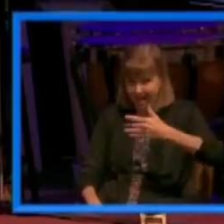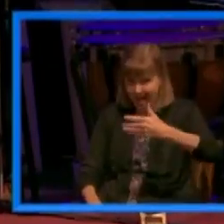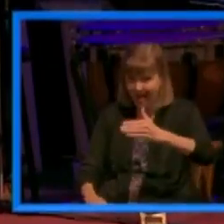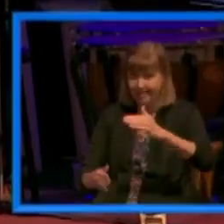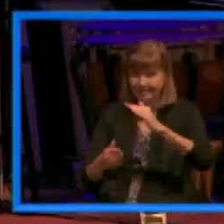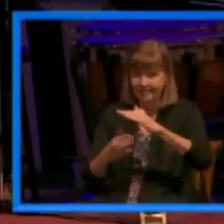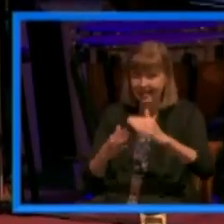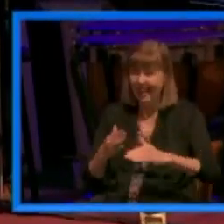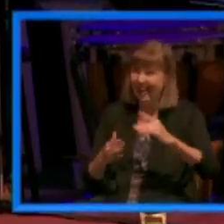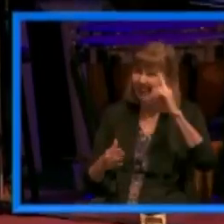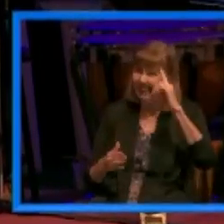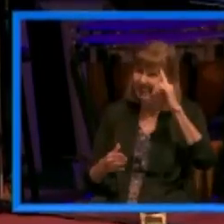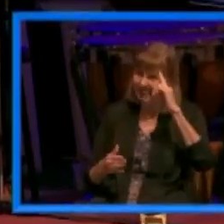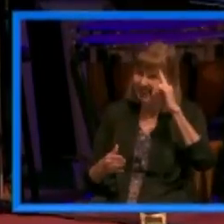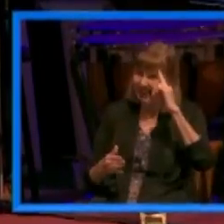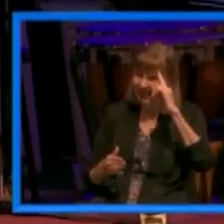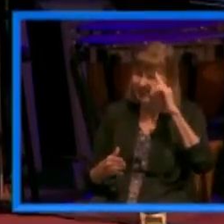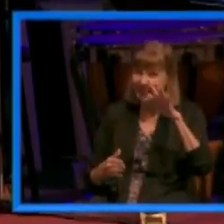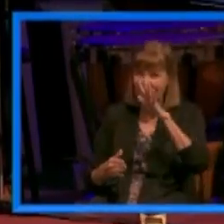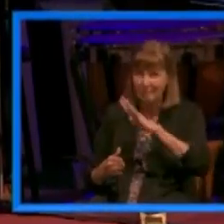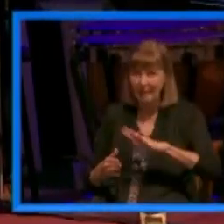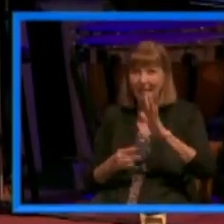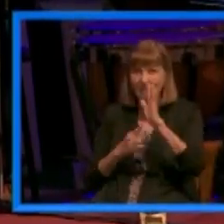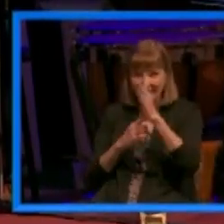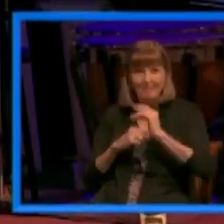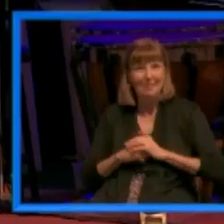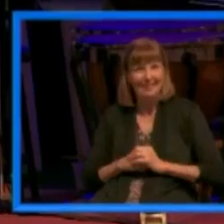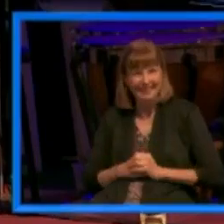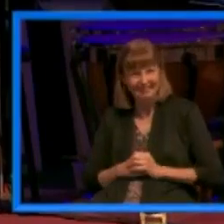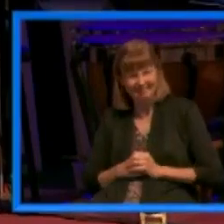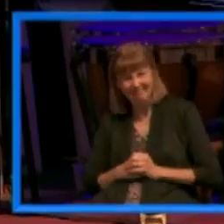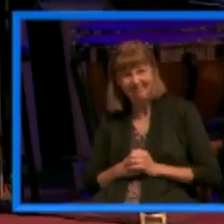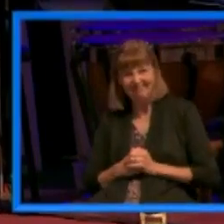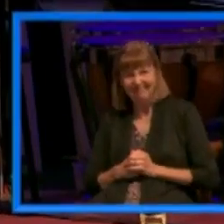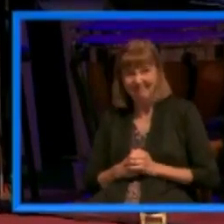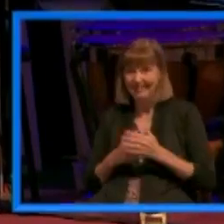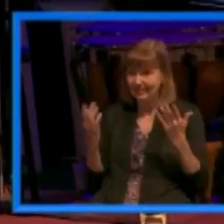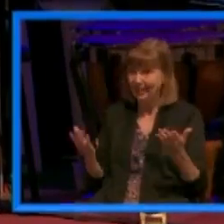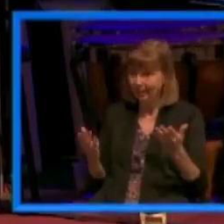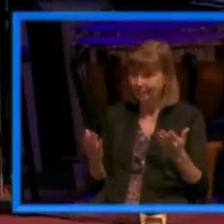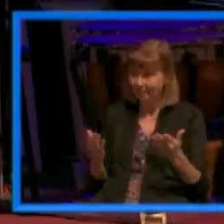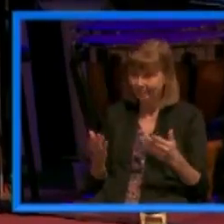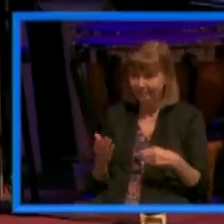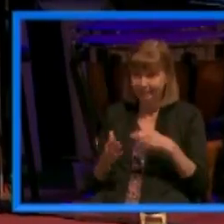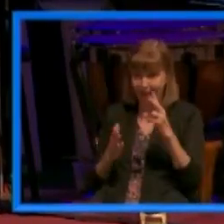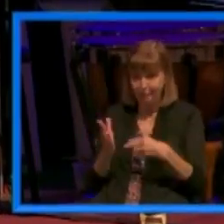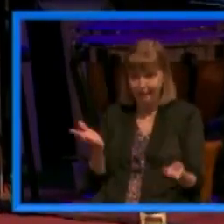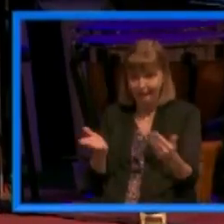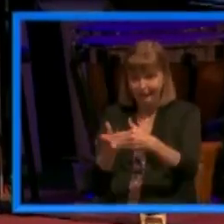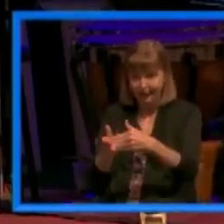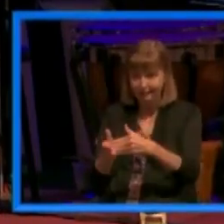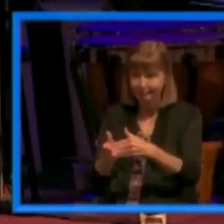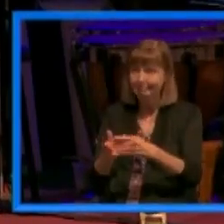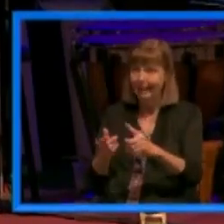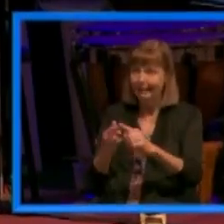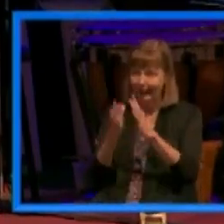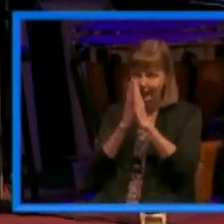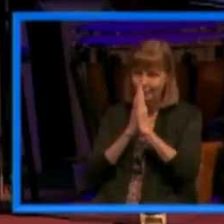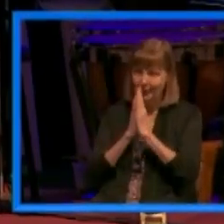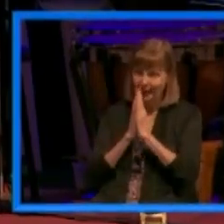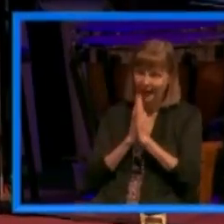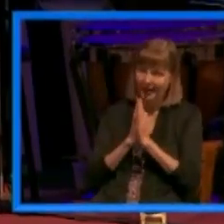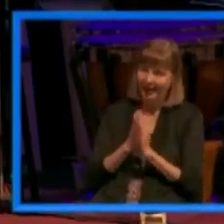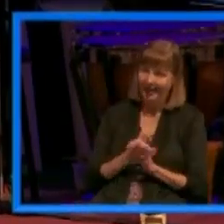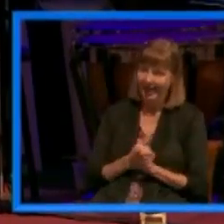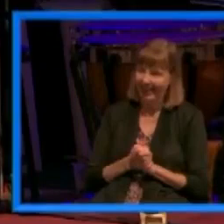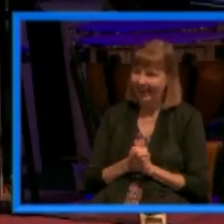it was about 5 minutes long. And so I just redid it again and then prayed. Now, for